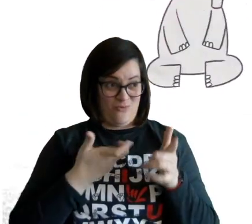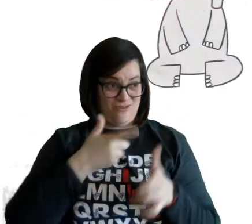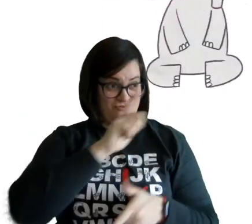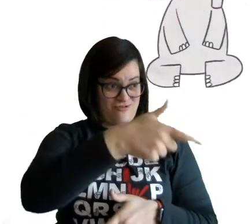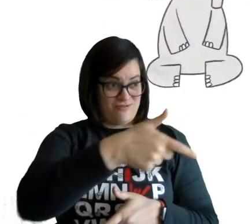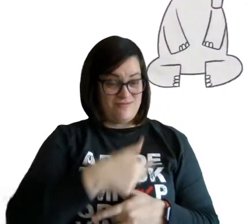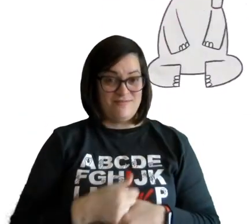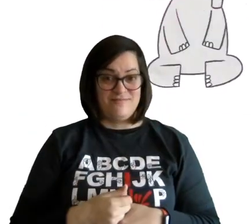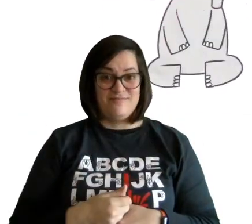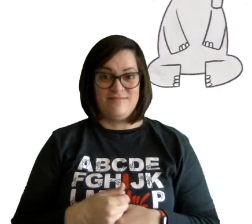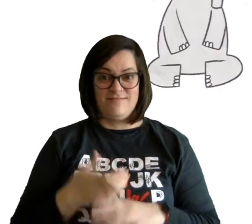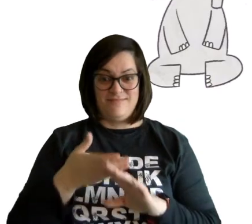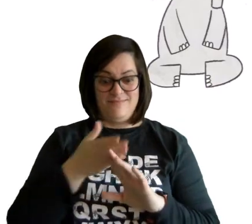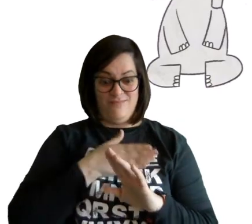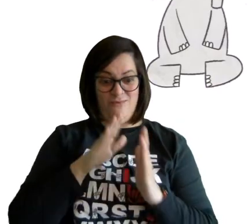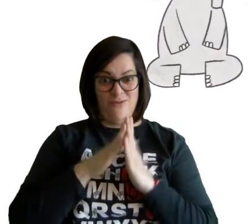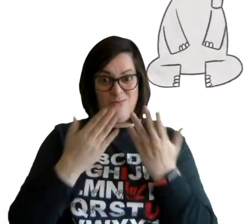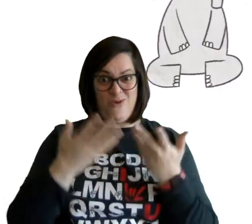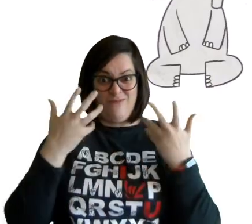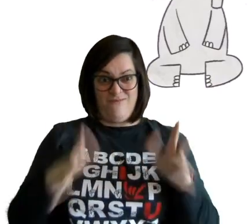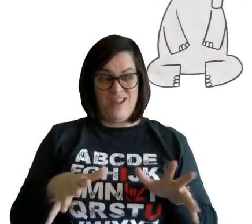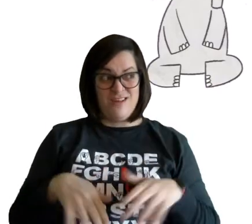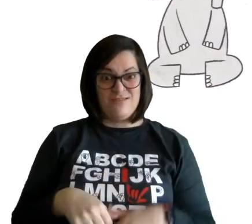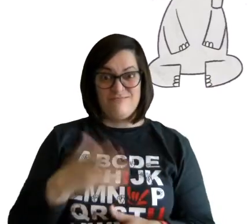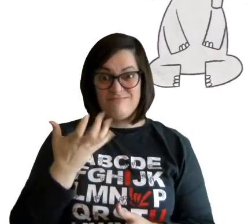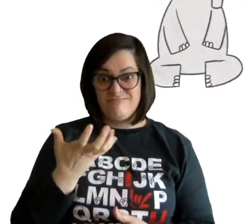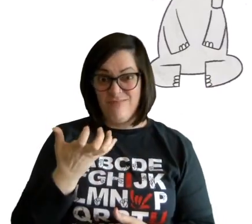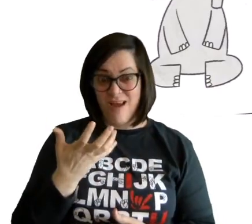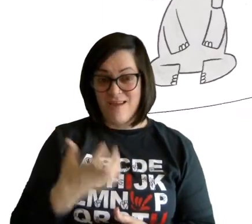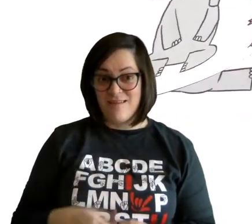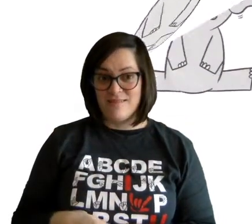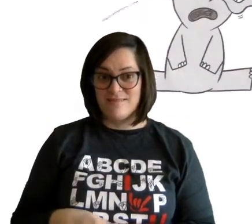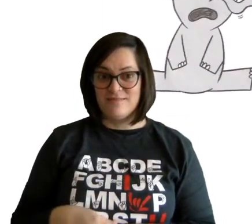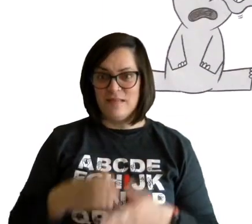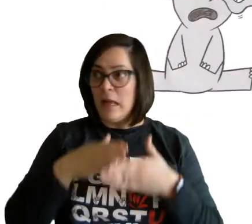Do you want to turn before the book ends?